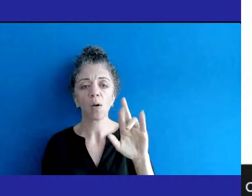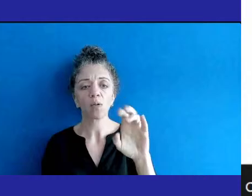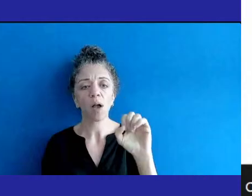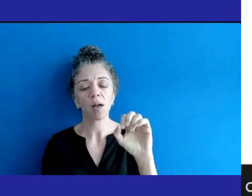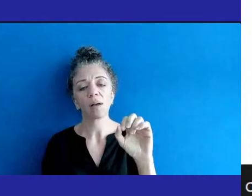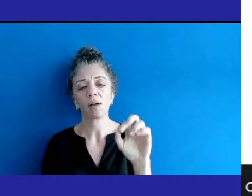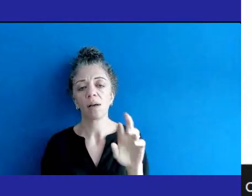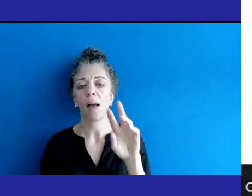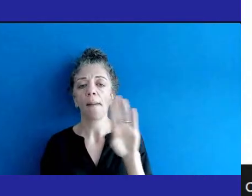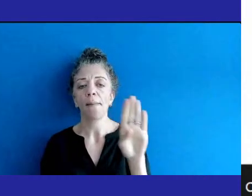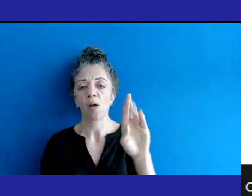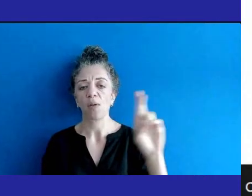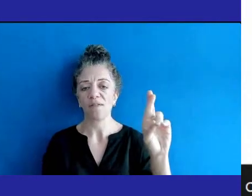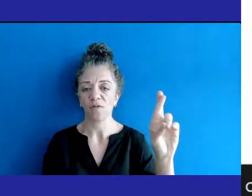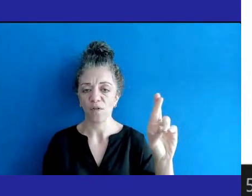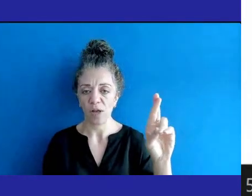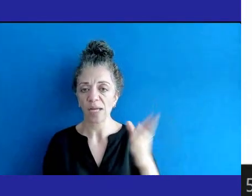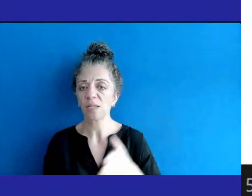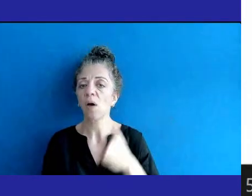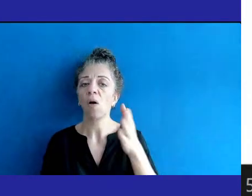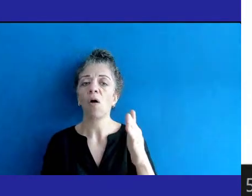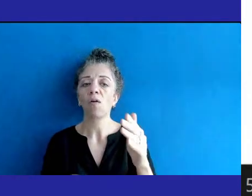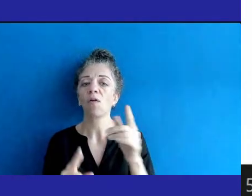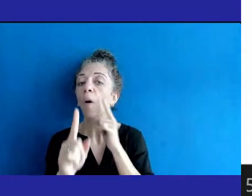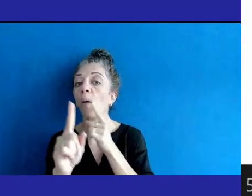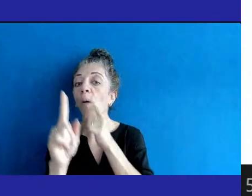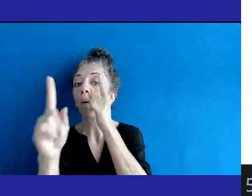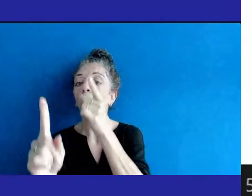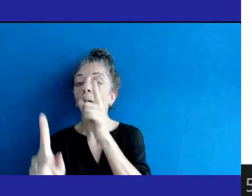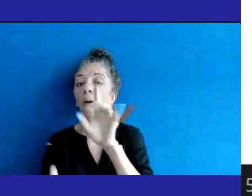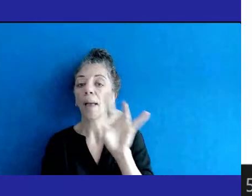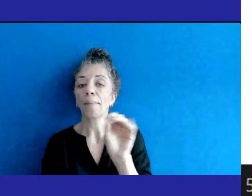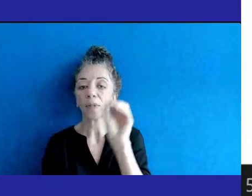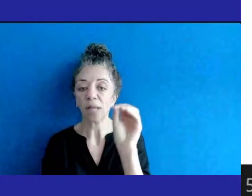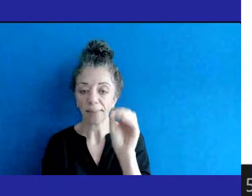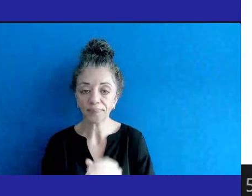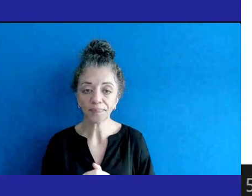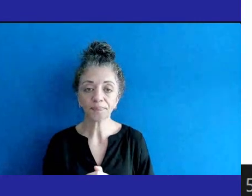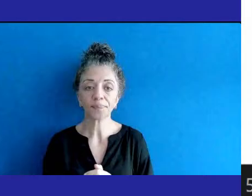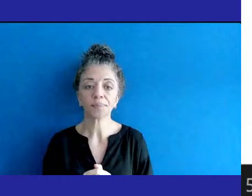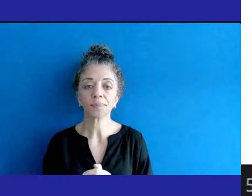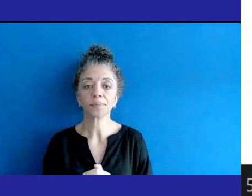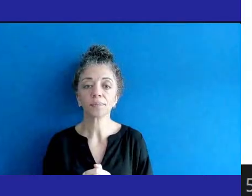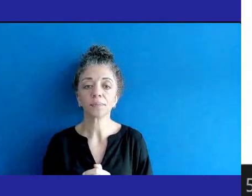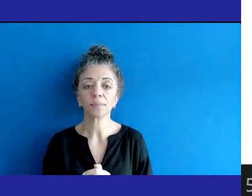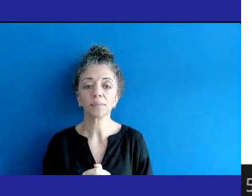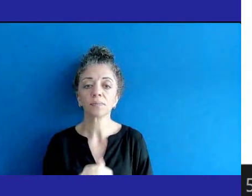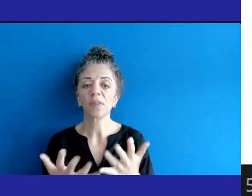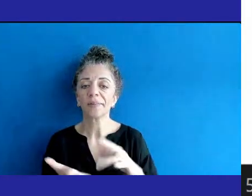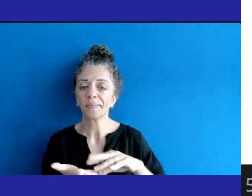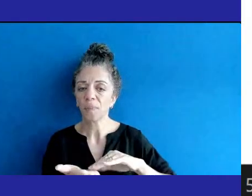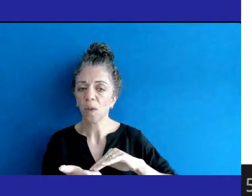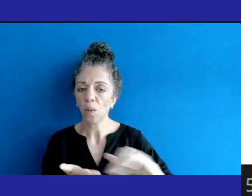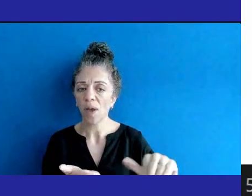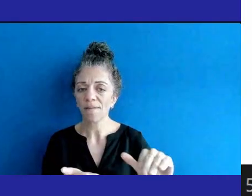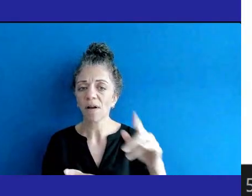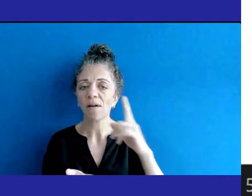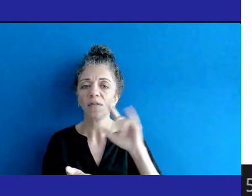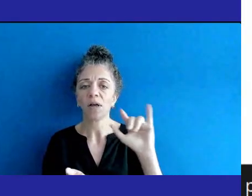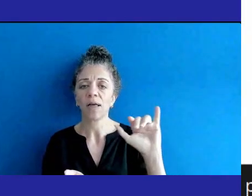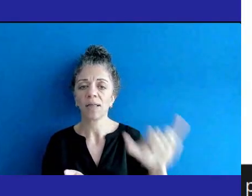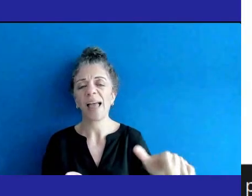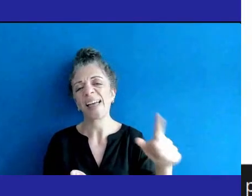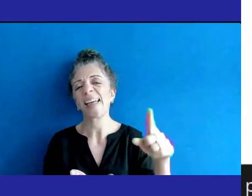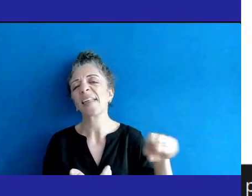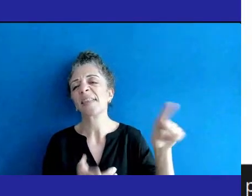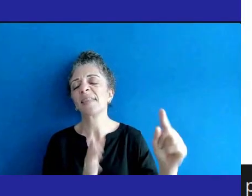the goal at 8%. Laboratory Holdings of America and Quest submitted a waiver because they are subcontracting for these